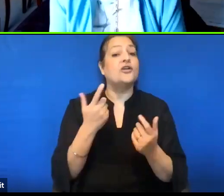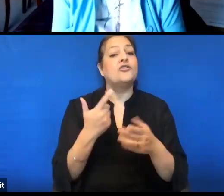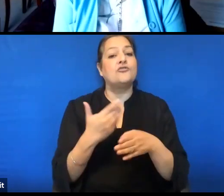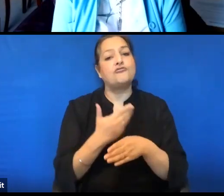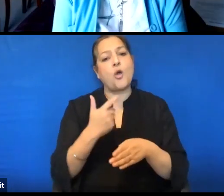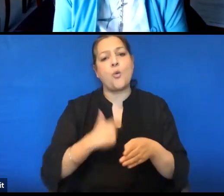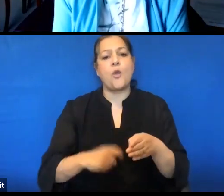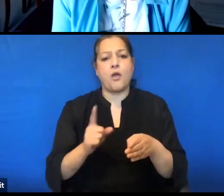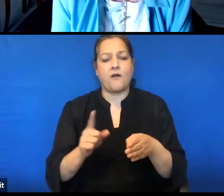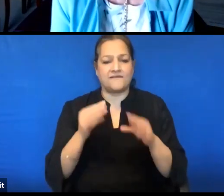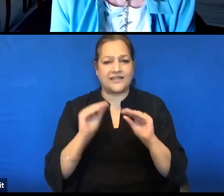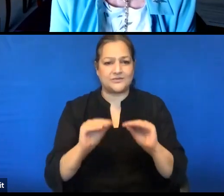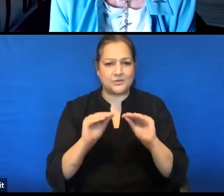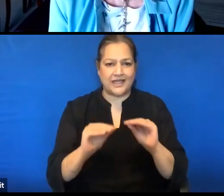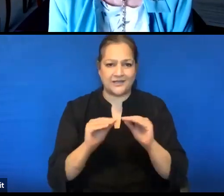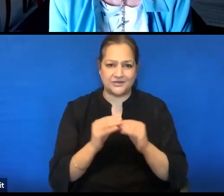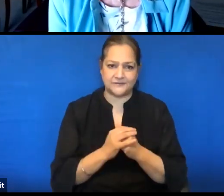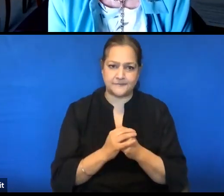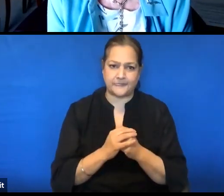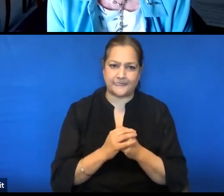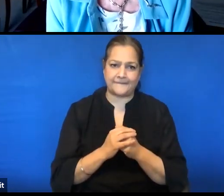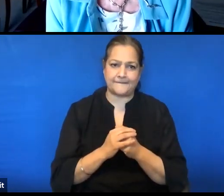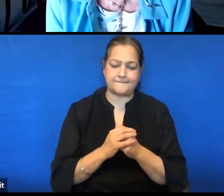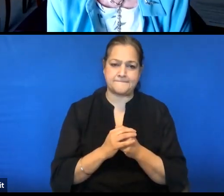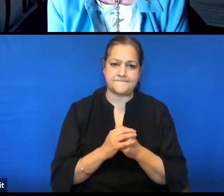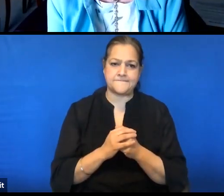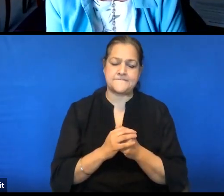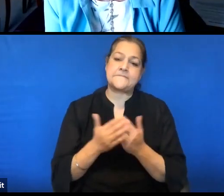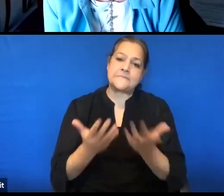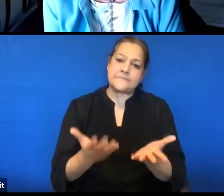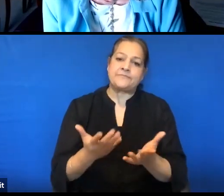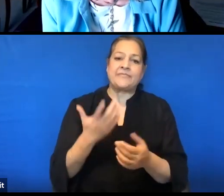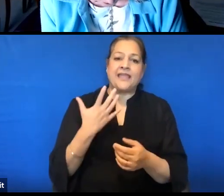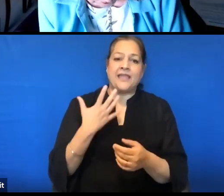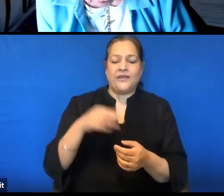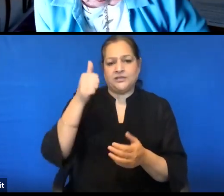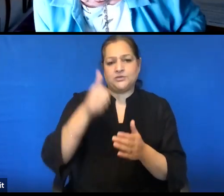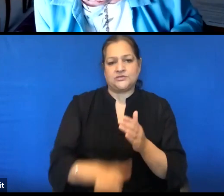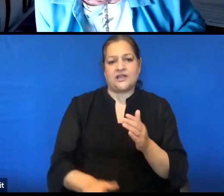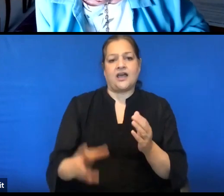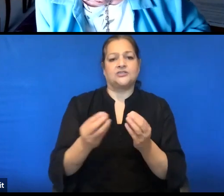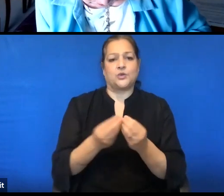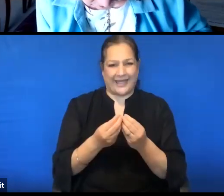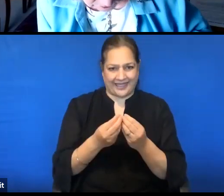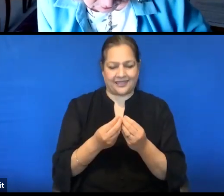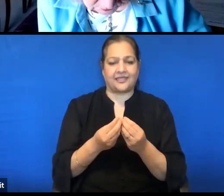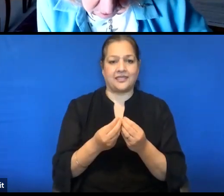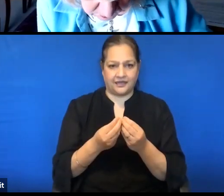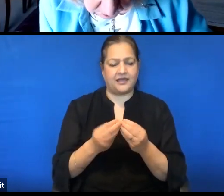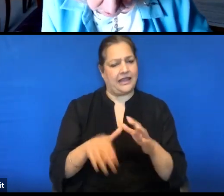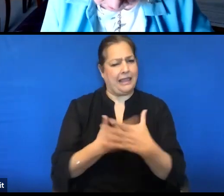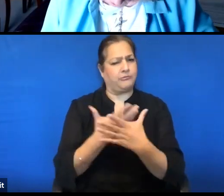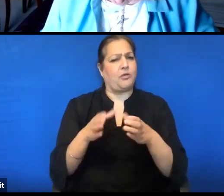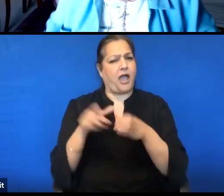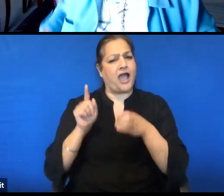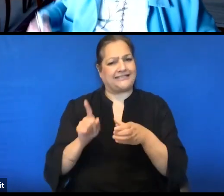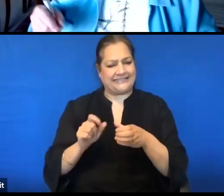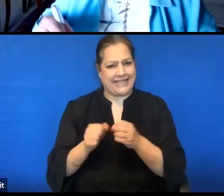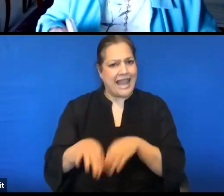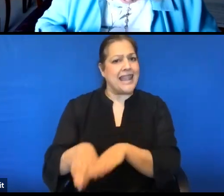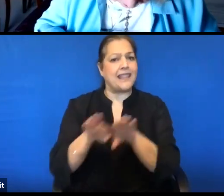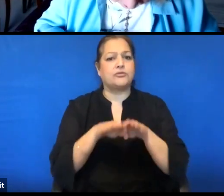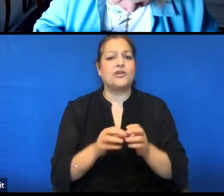Yeah. Well, it got to start from liberal values as a liberal party. And that means